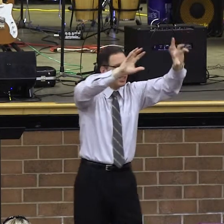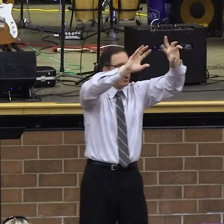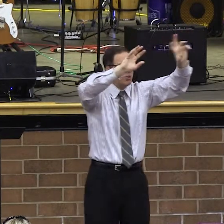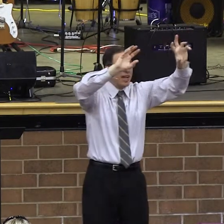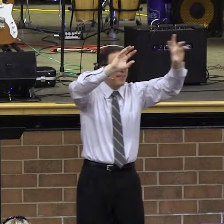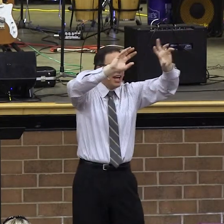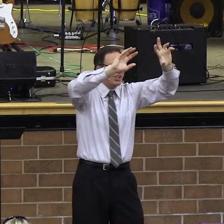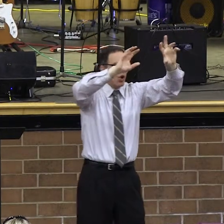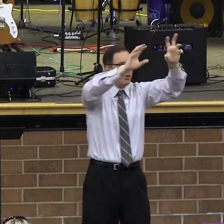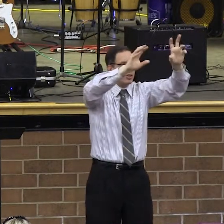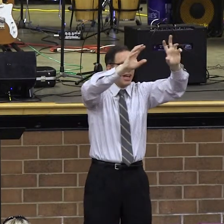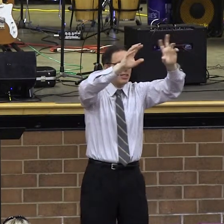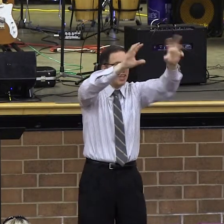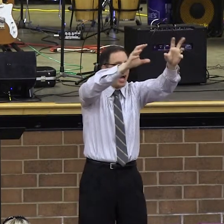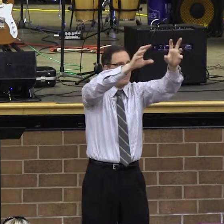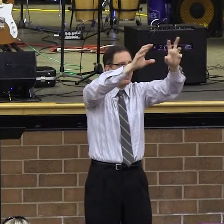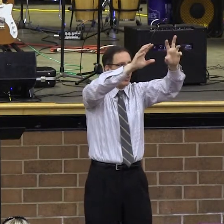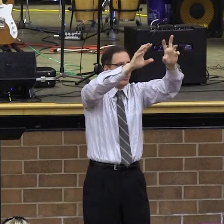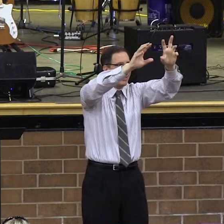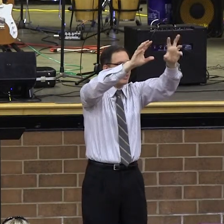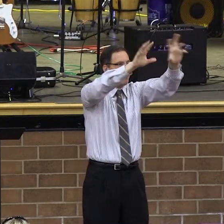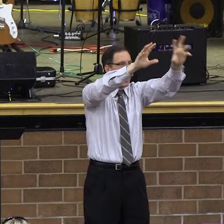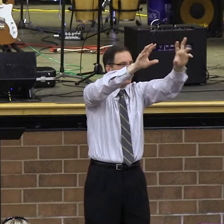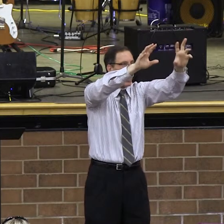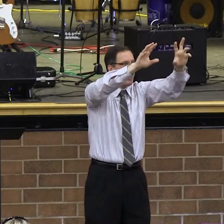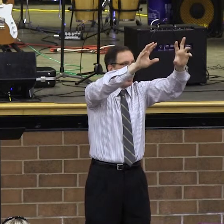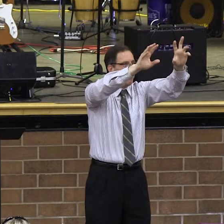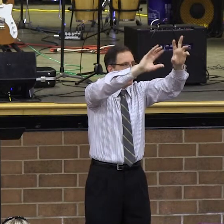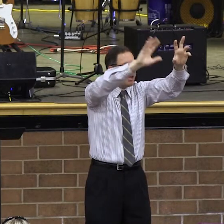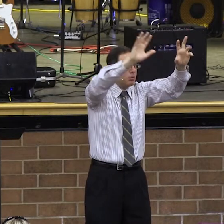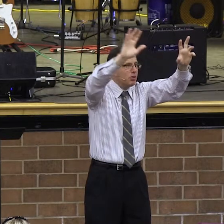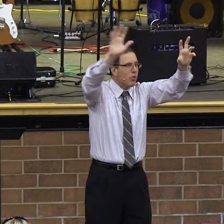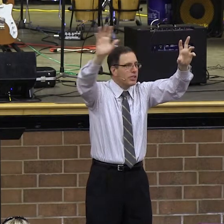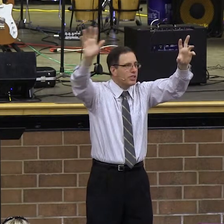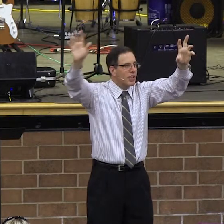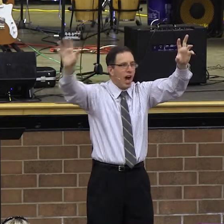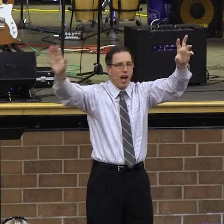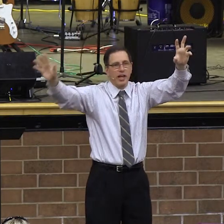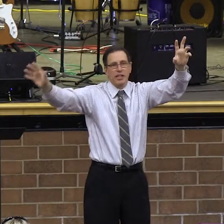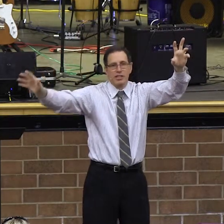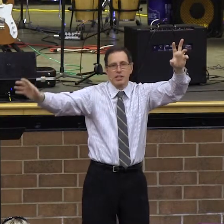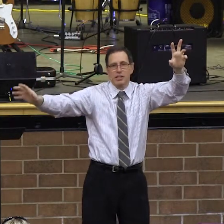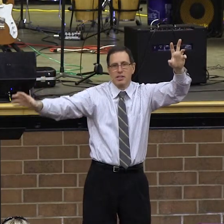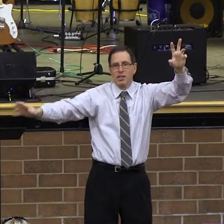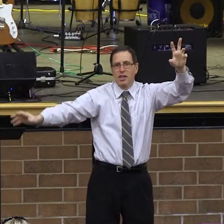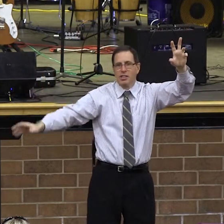really pretty it's almost like it's almost like a diamond you know against the backdrop of that light blue morning